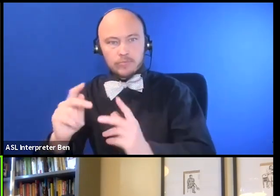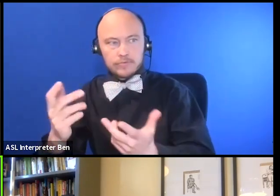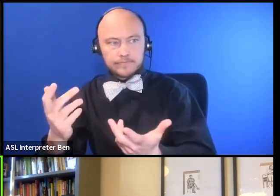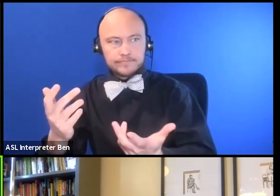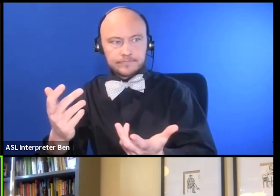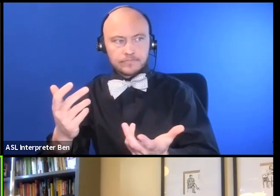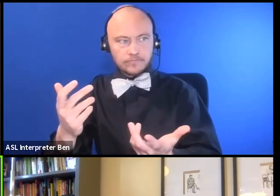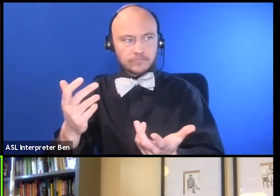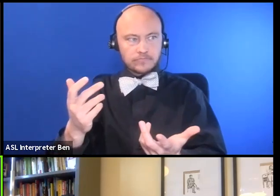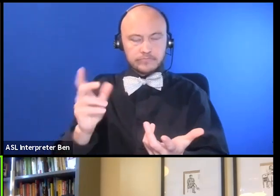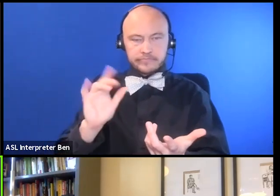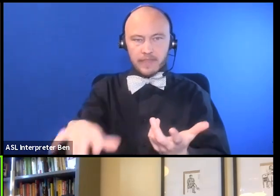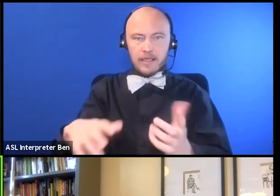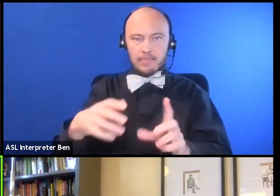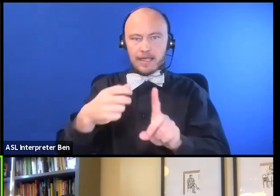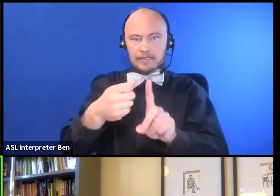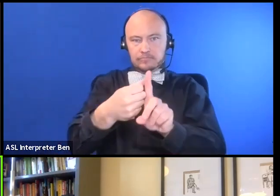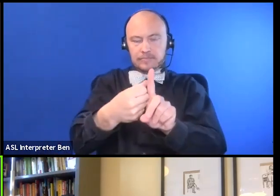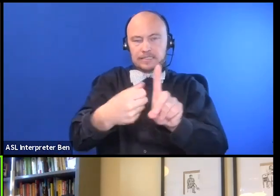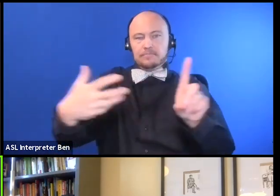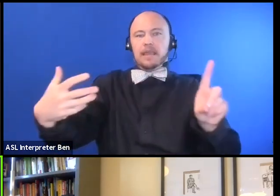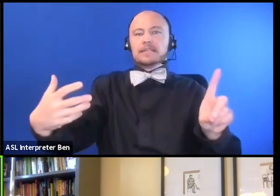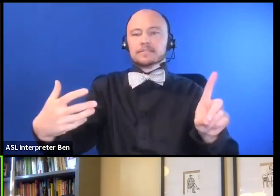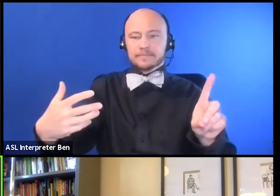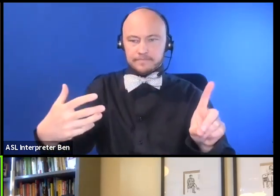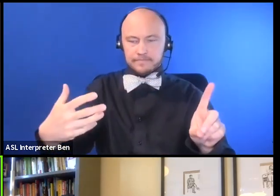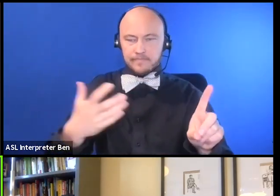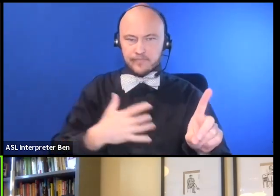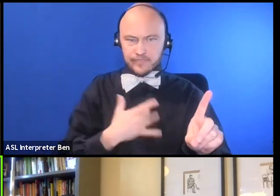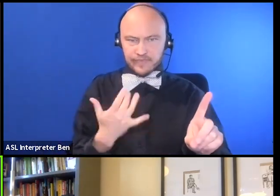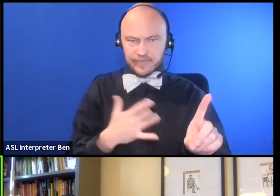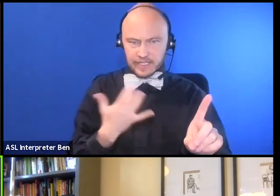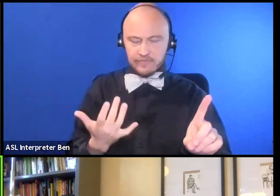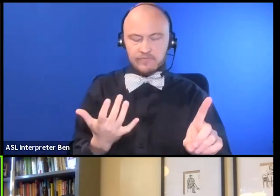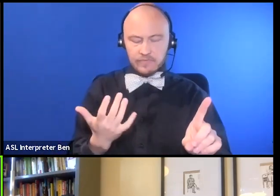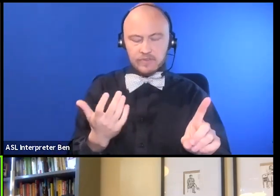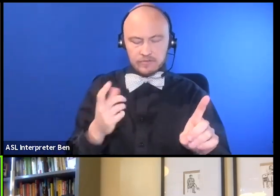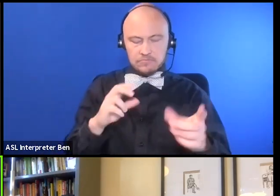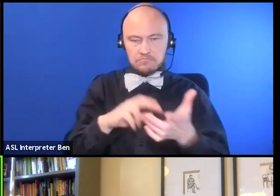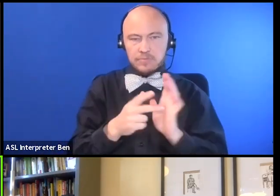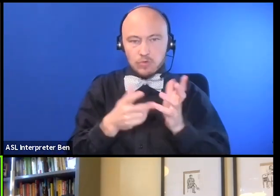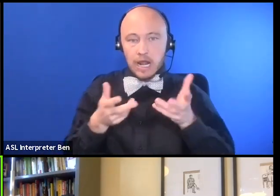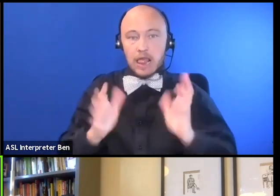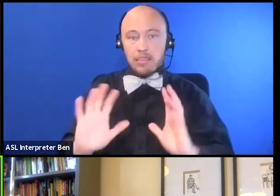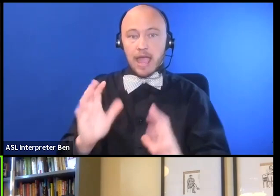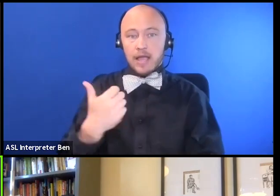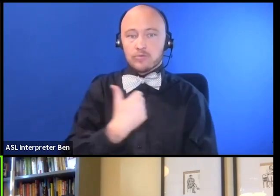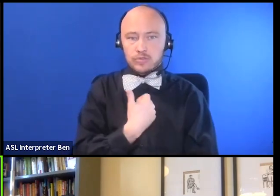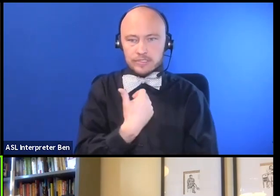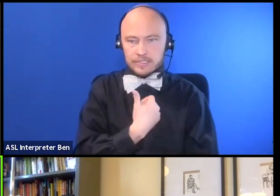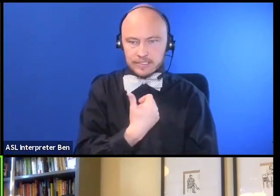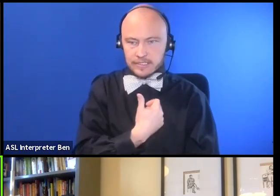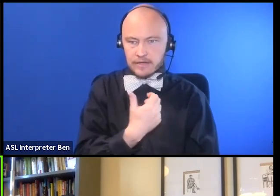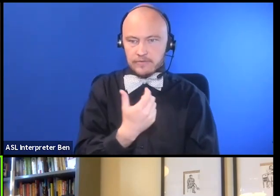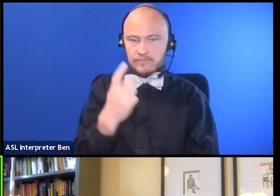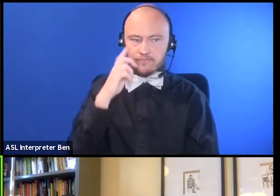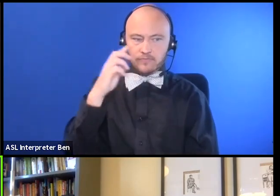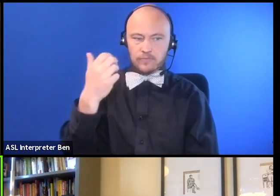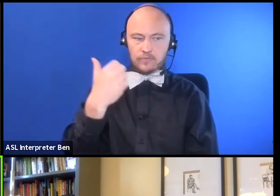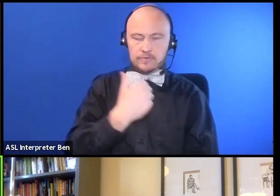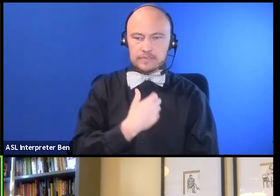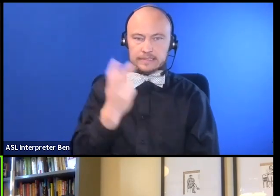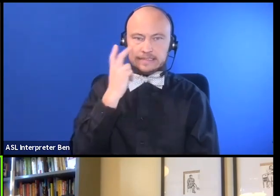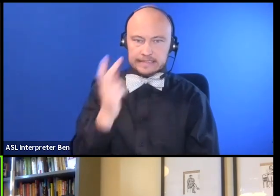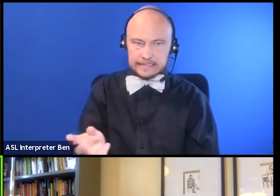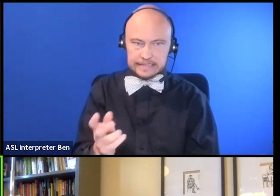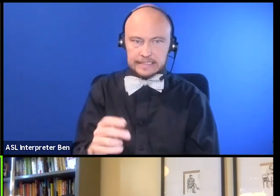Mm-hmm. And to that sort of expansiveness, it feels like allowing yourself what for me has only ever seemed like